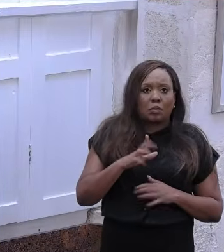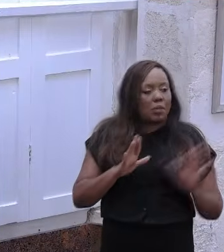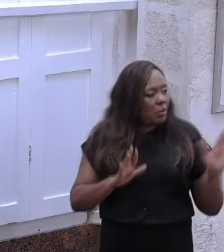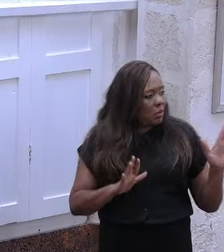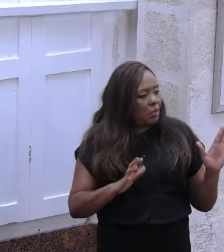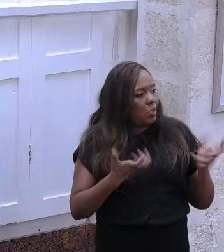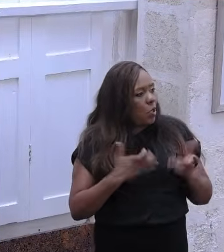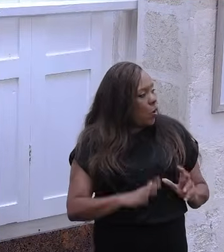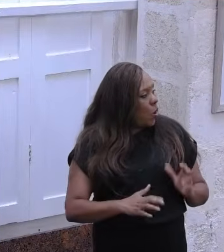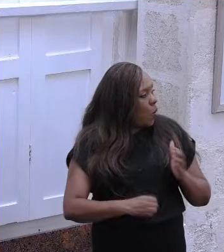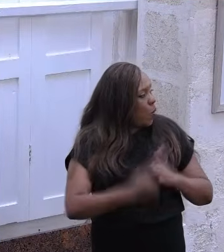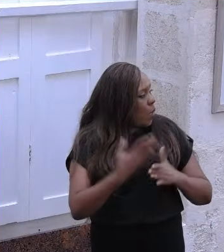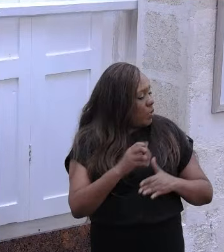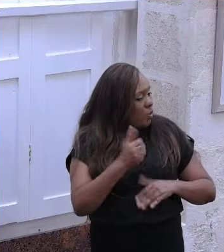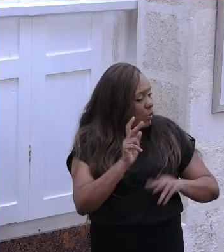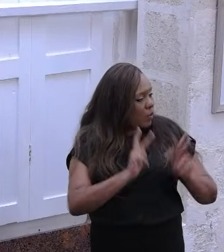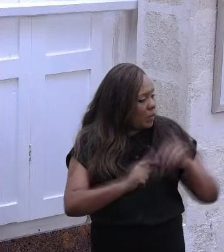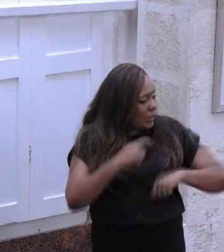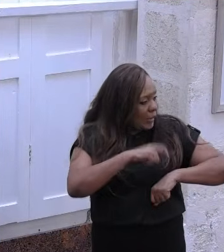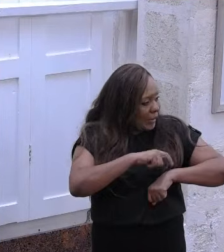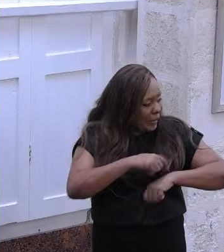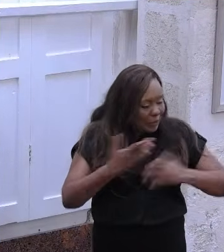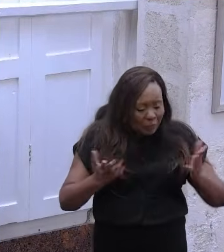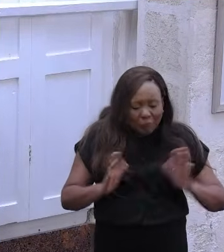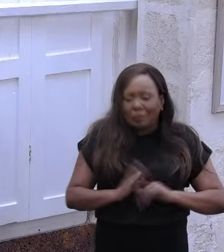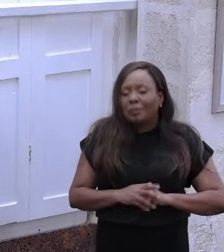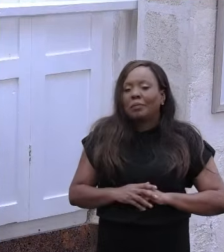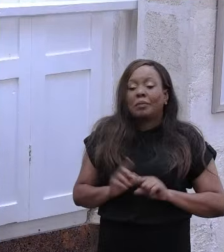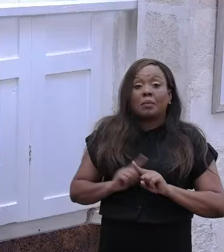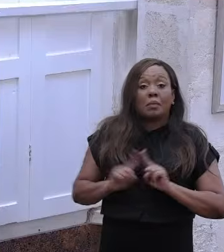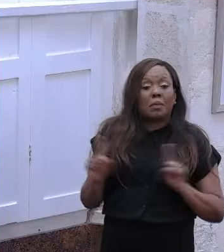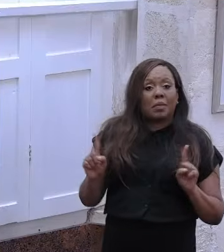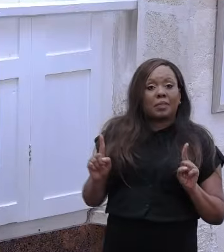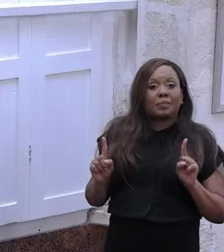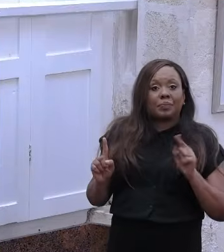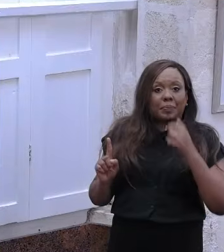that's what colleagues would have said at that time. But